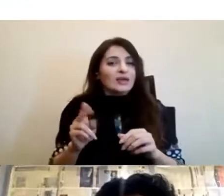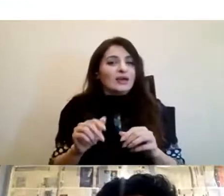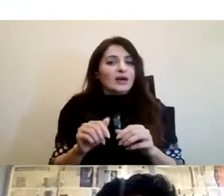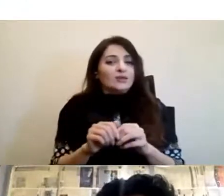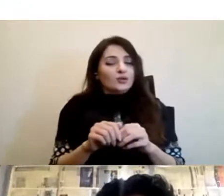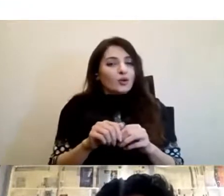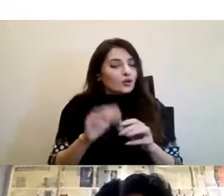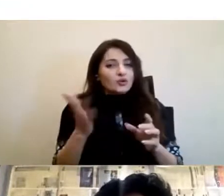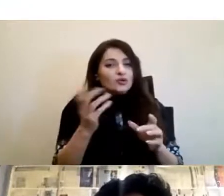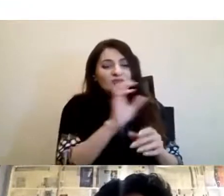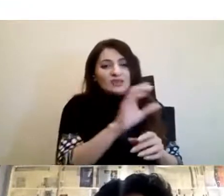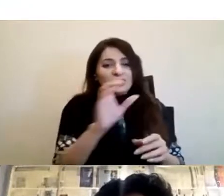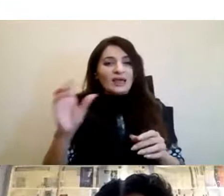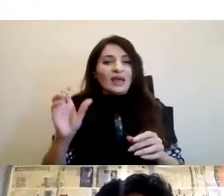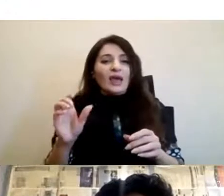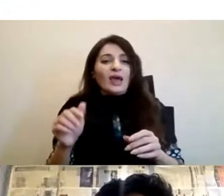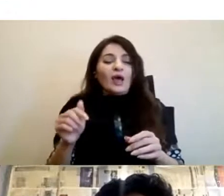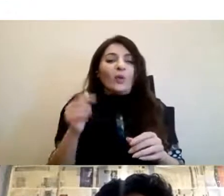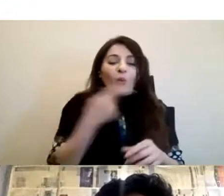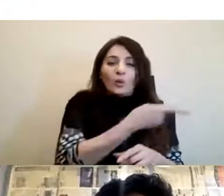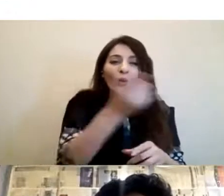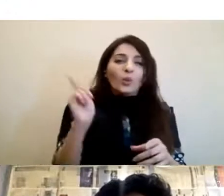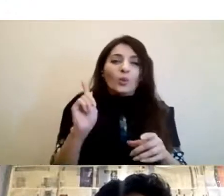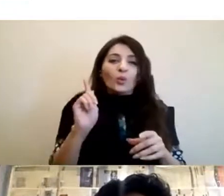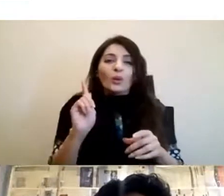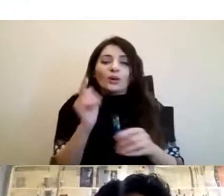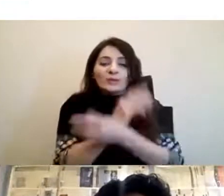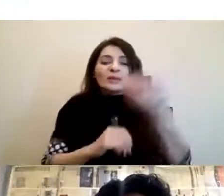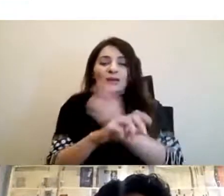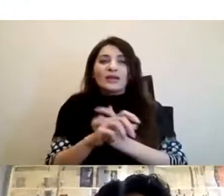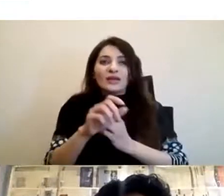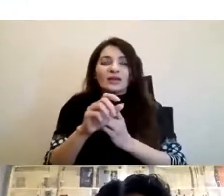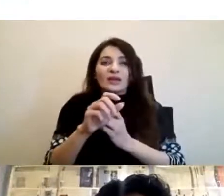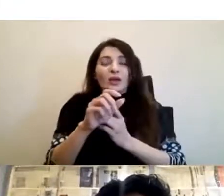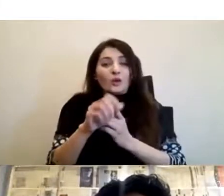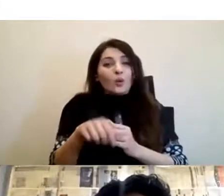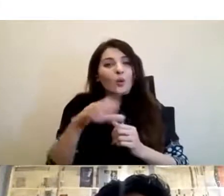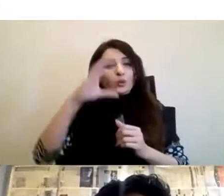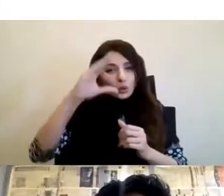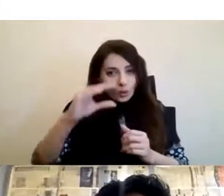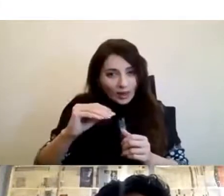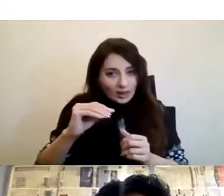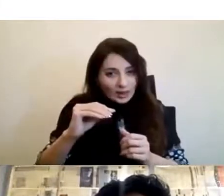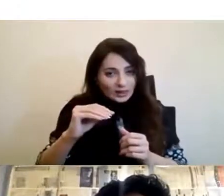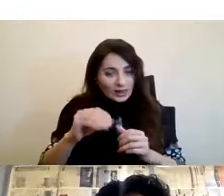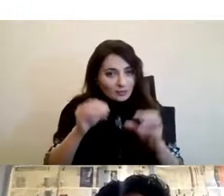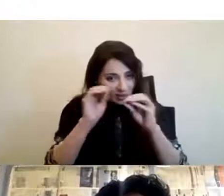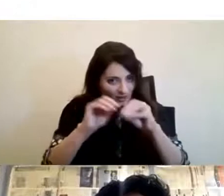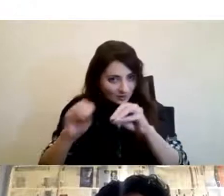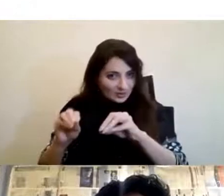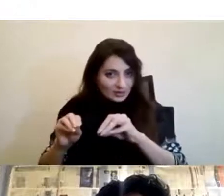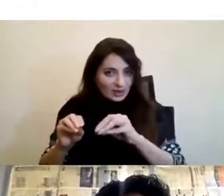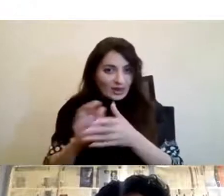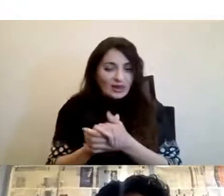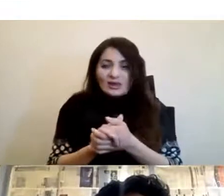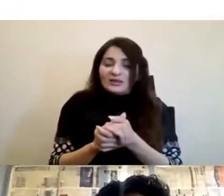that allow people with reduced mobility to explore inaccessible real environments, for example, cultural